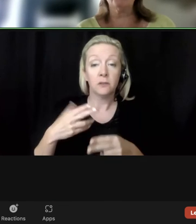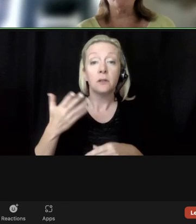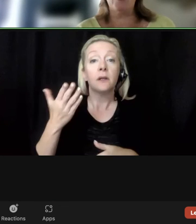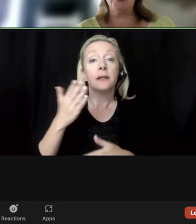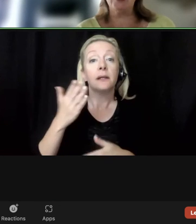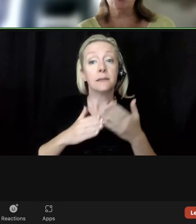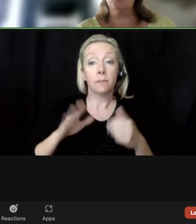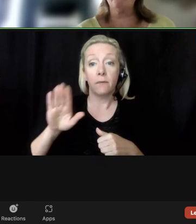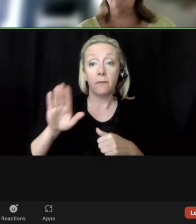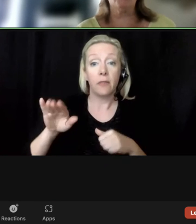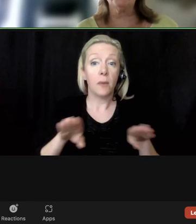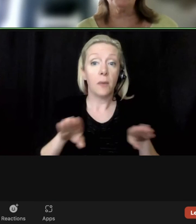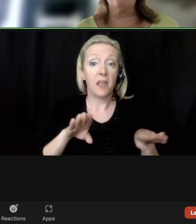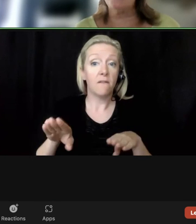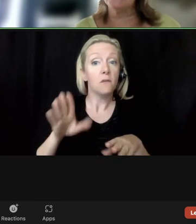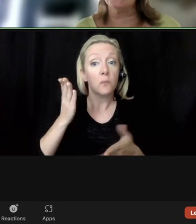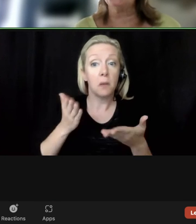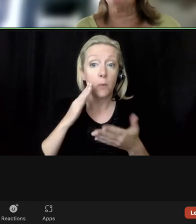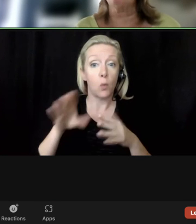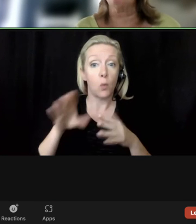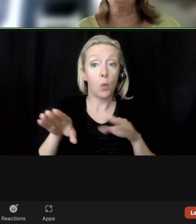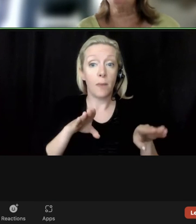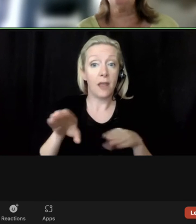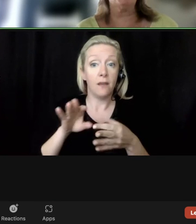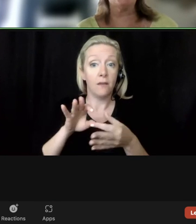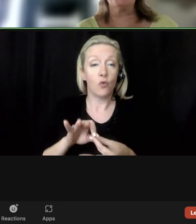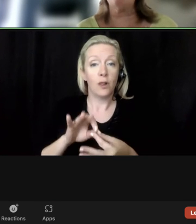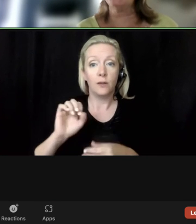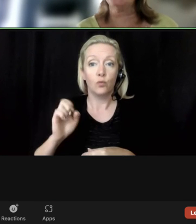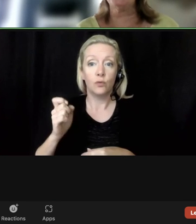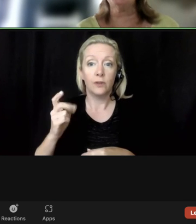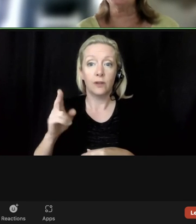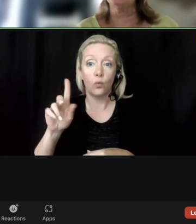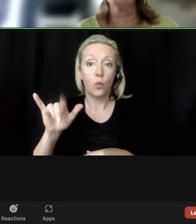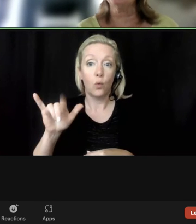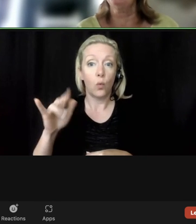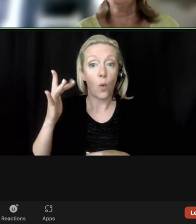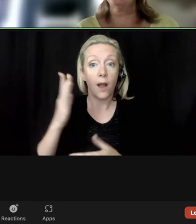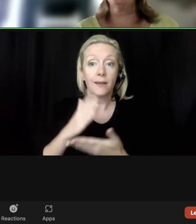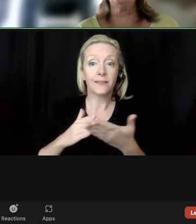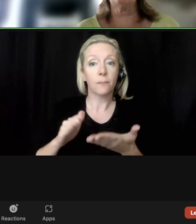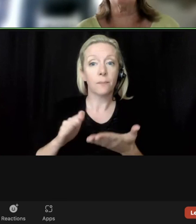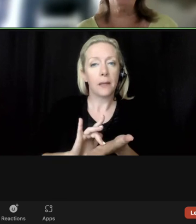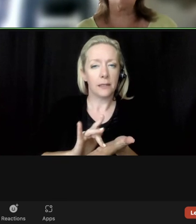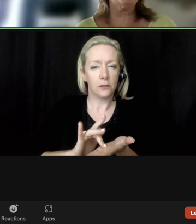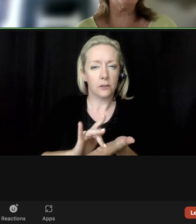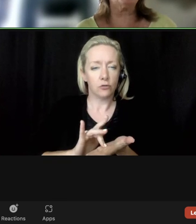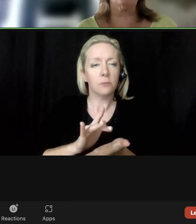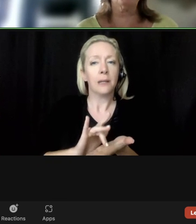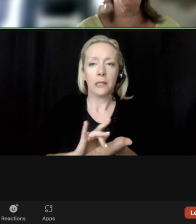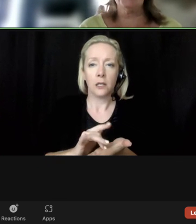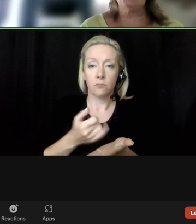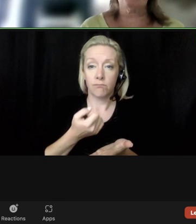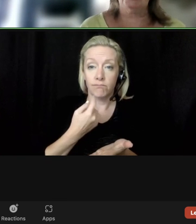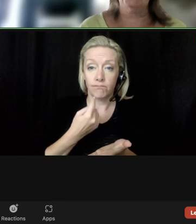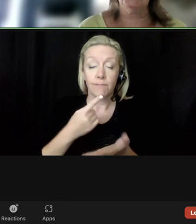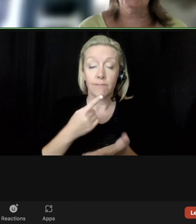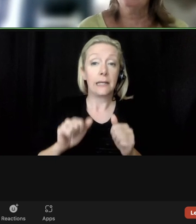sexual behaviors might occur because of medication. We do know that some medications can either increase